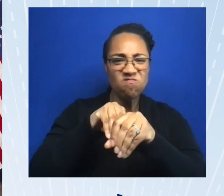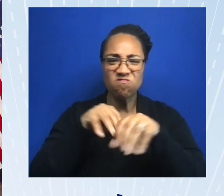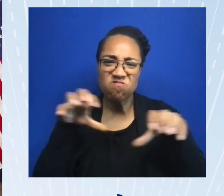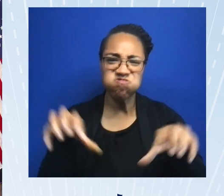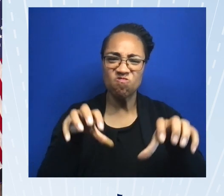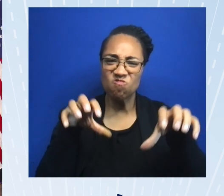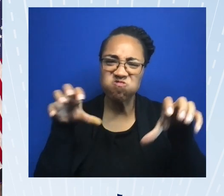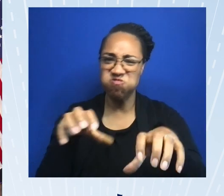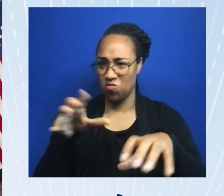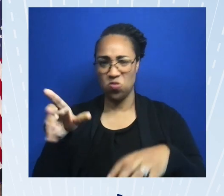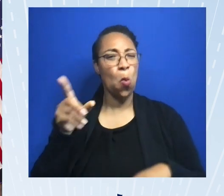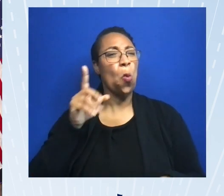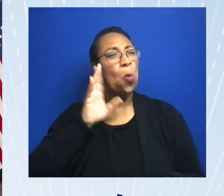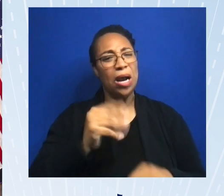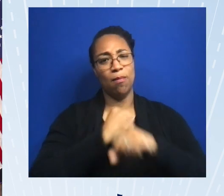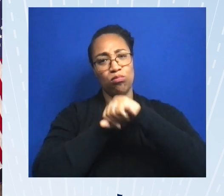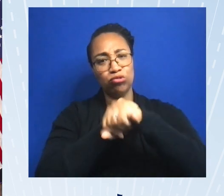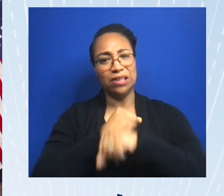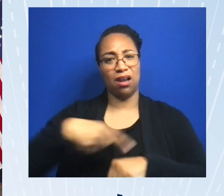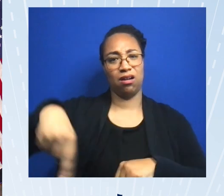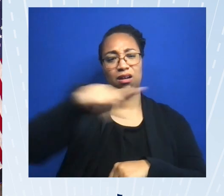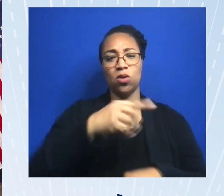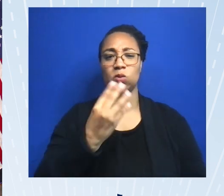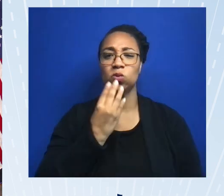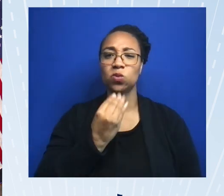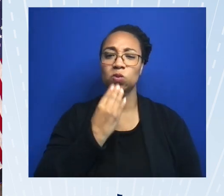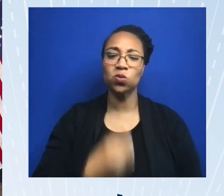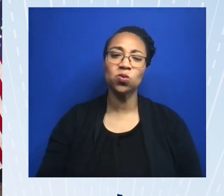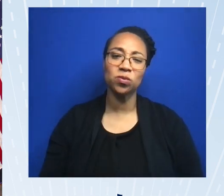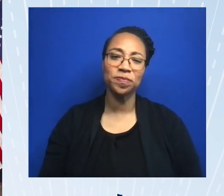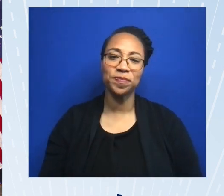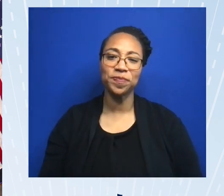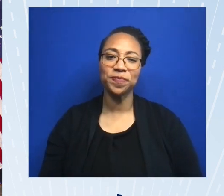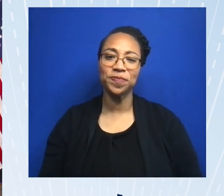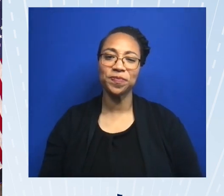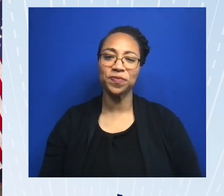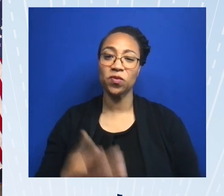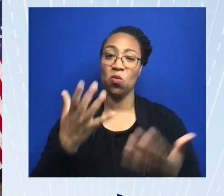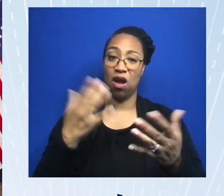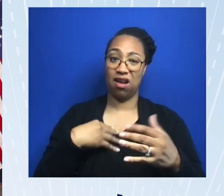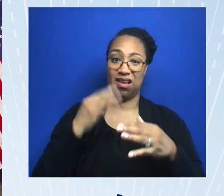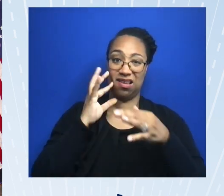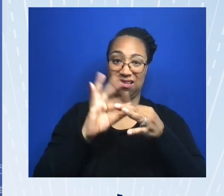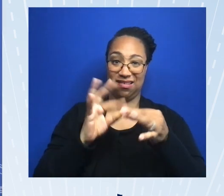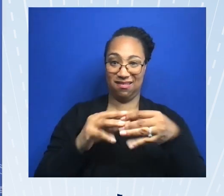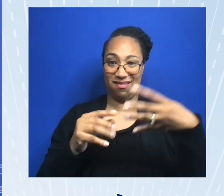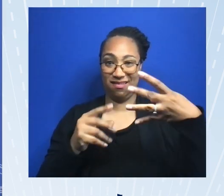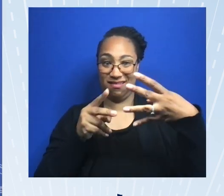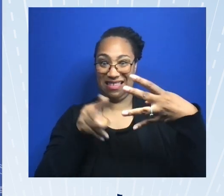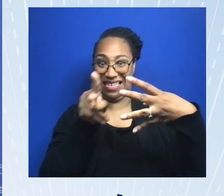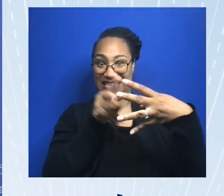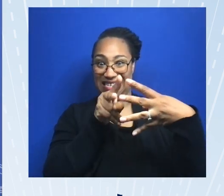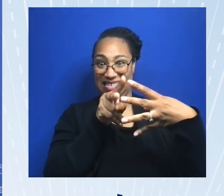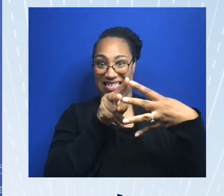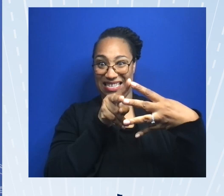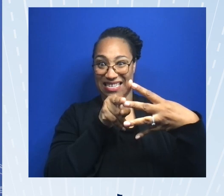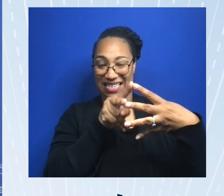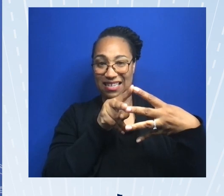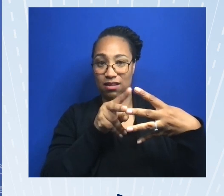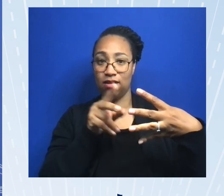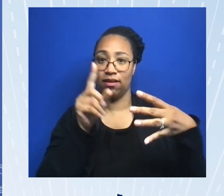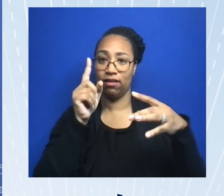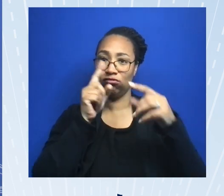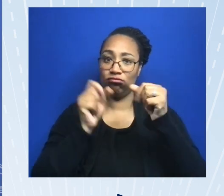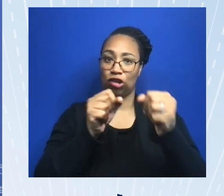described 2 of the 4 pillars of our new strategy. I'll outline the remaining 2. In the interest of time, I'll just share